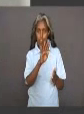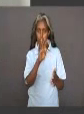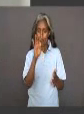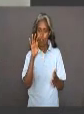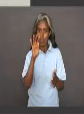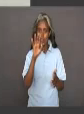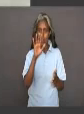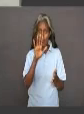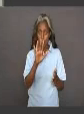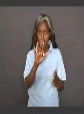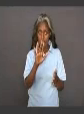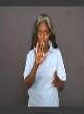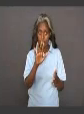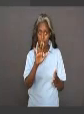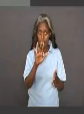405,